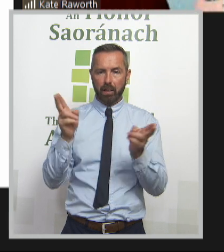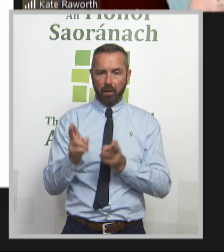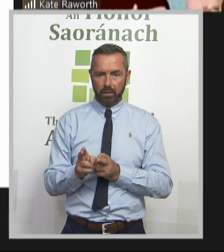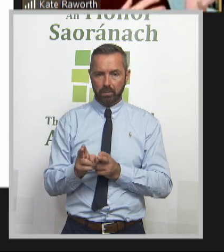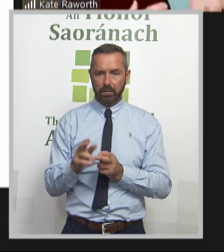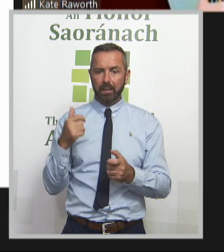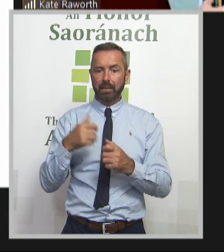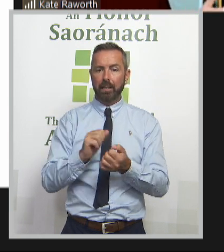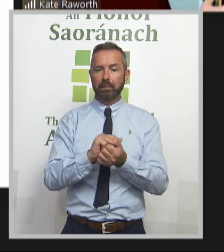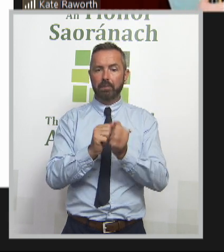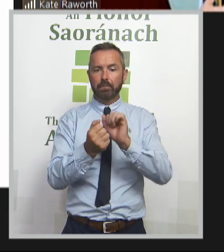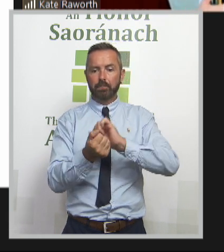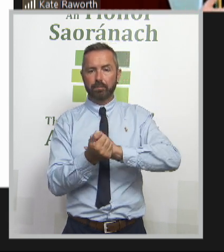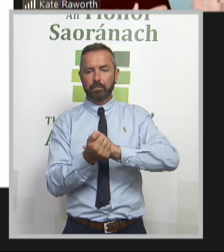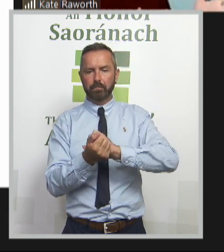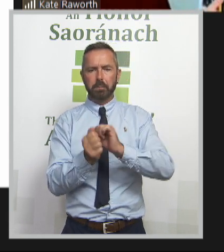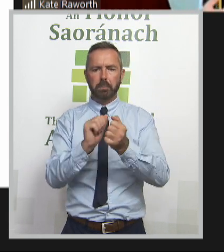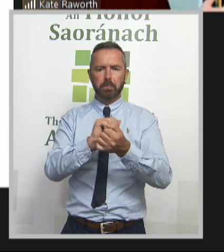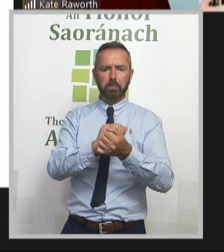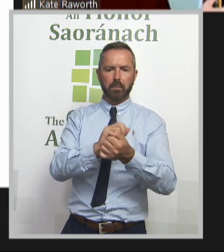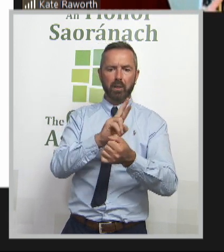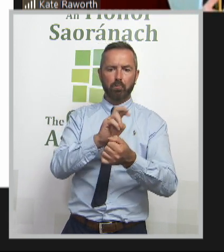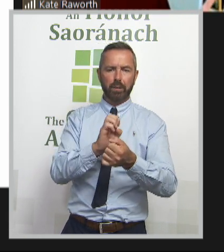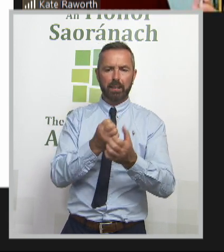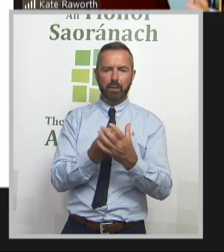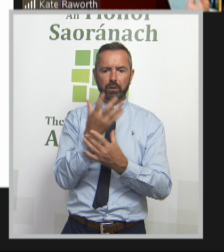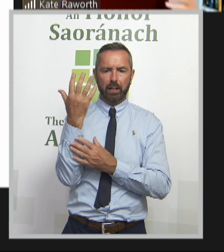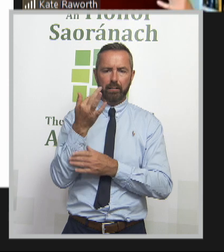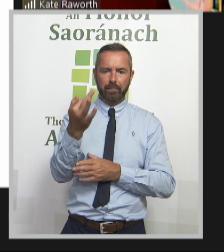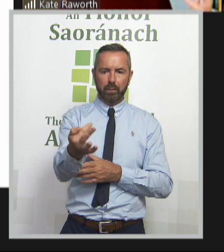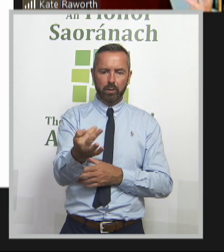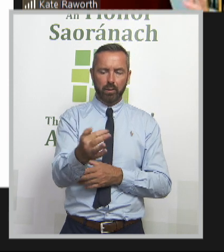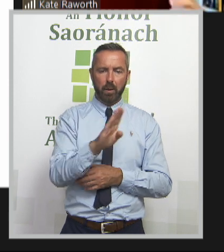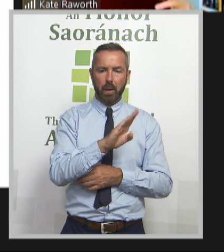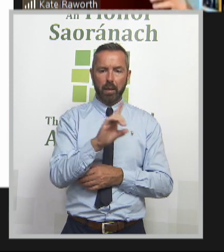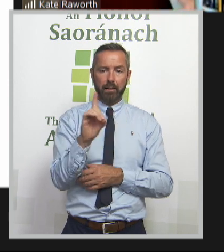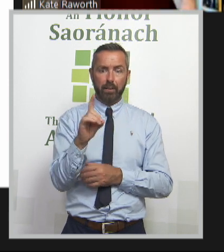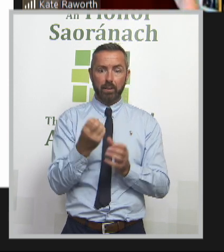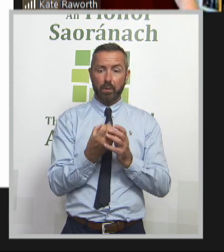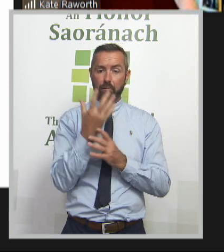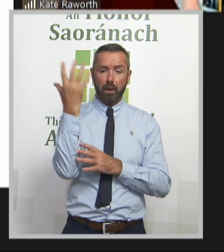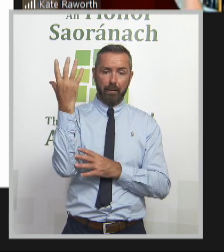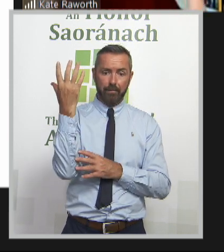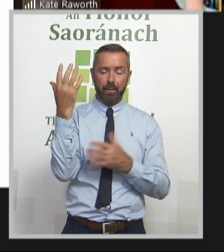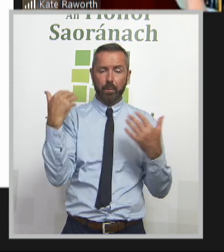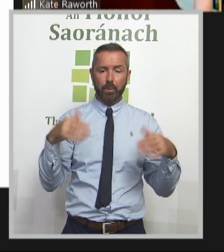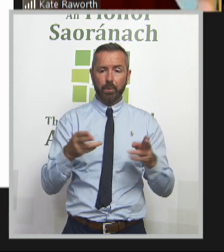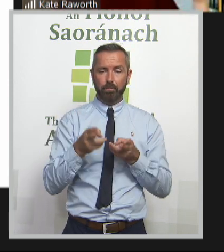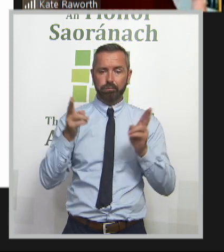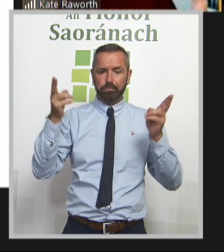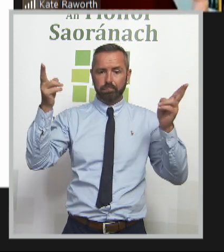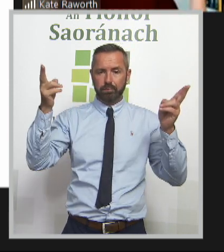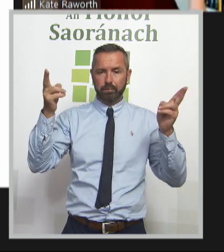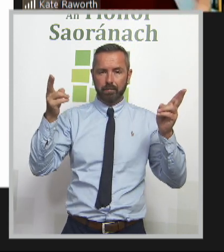create regenerative future and thriving biodiversity? The state has many powers, and I'm going to just talk about them through these